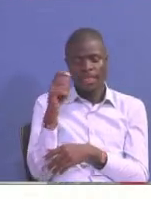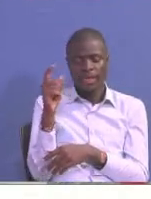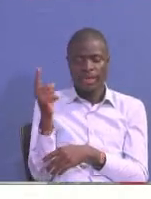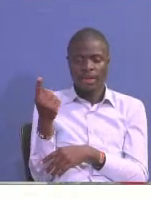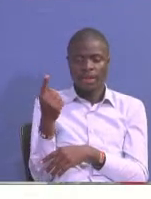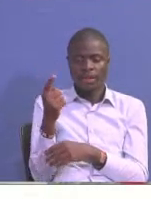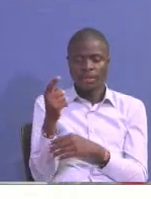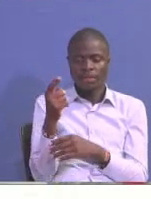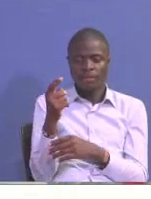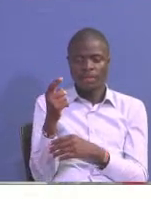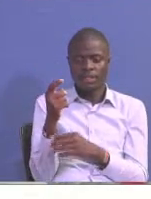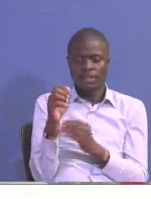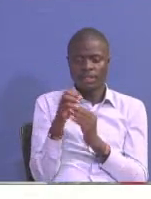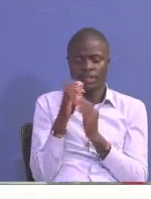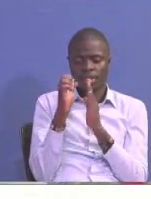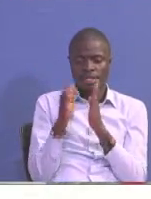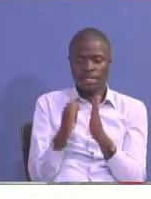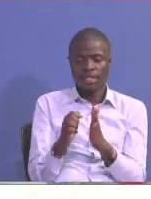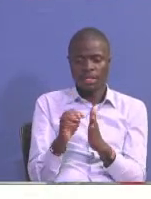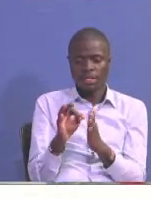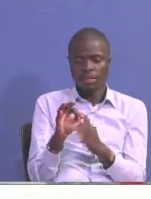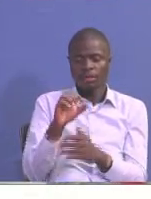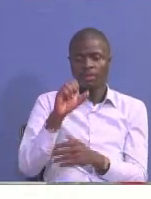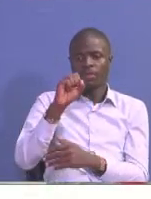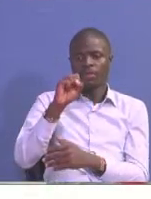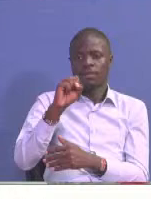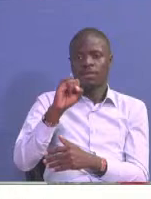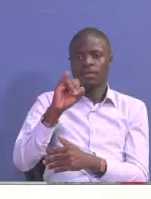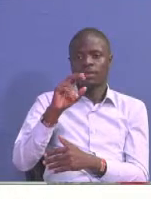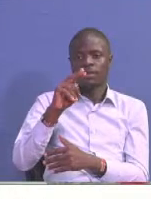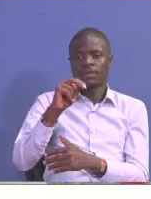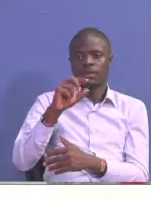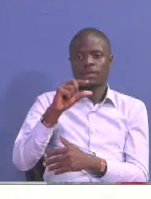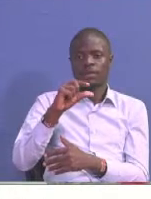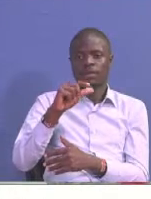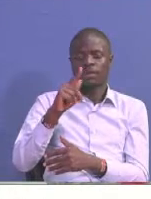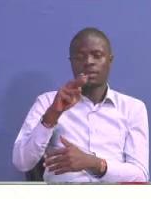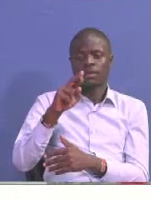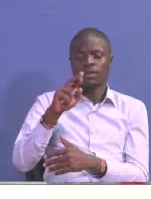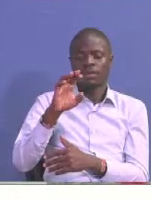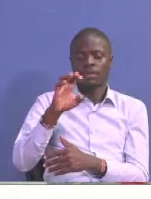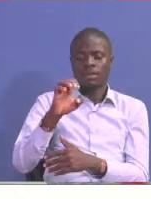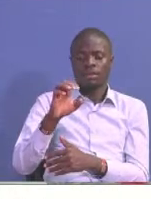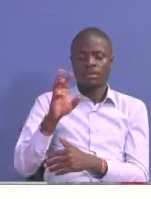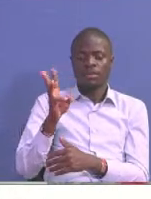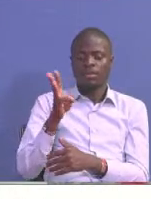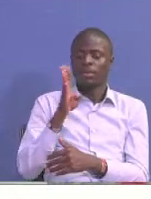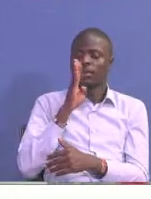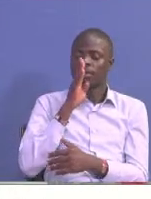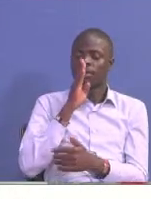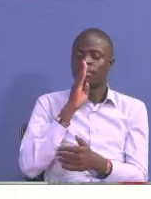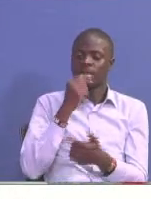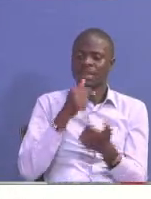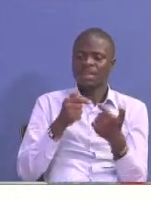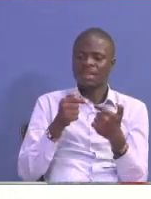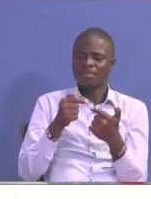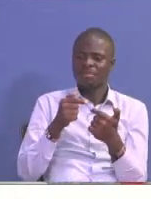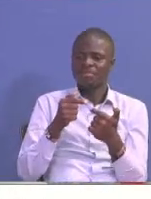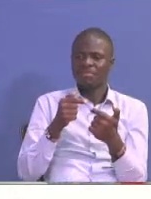first leader of Singapore has always, we became independent more or less at the same